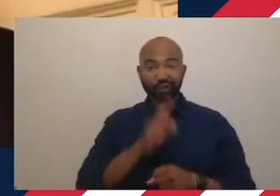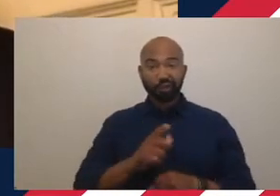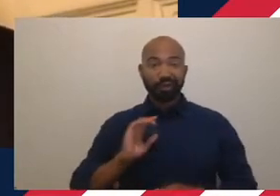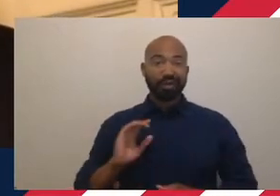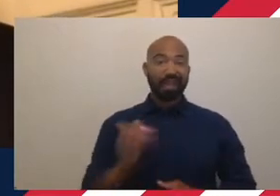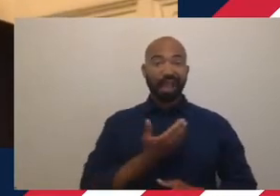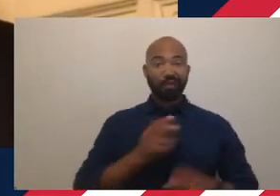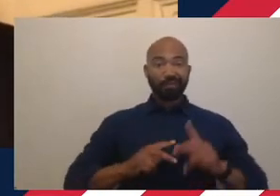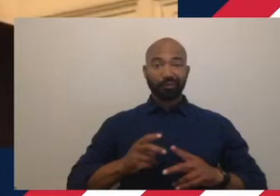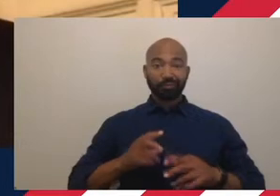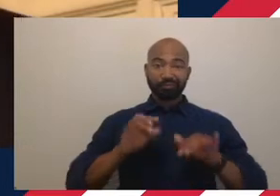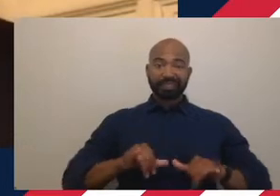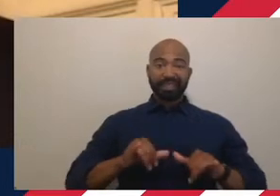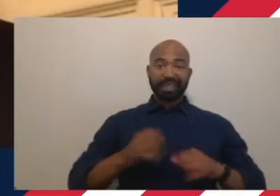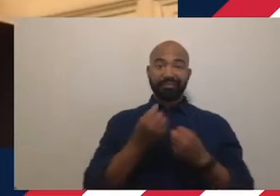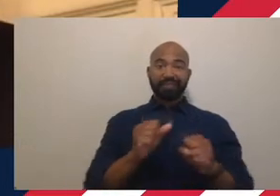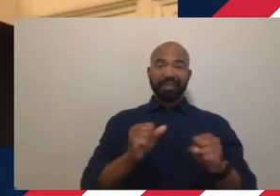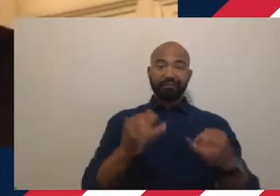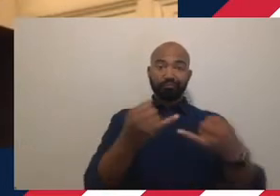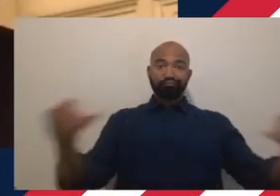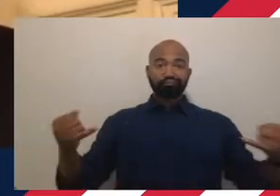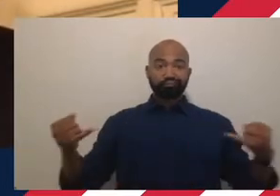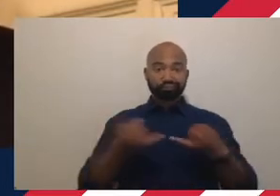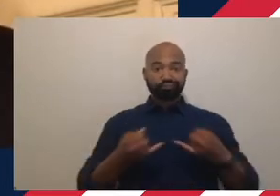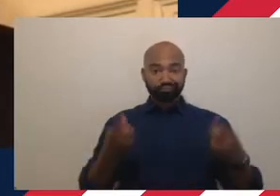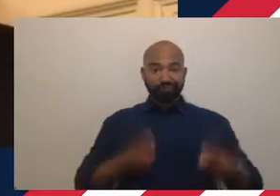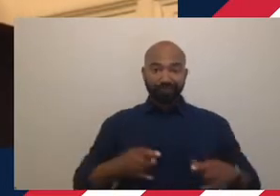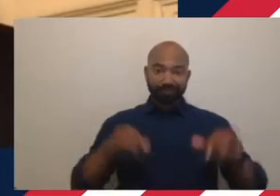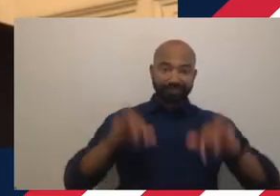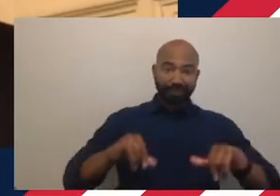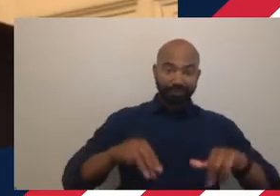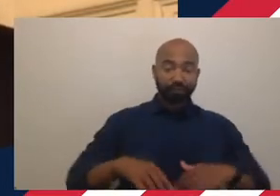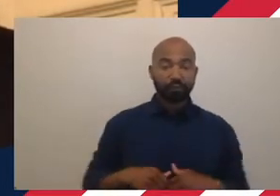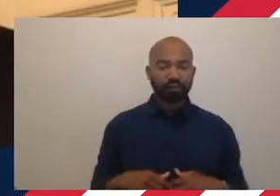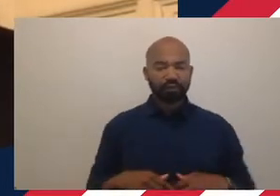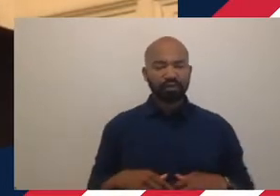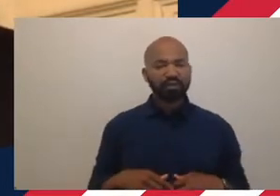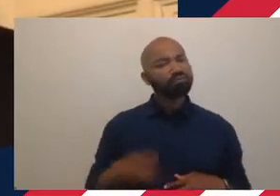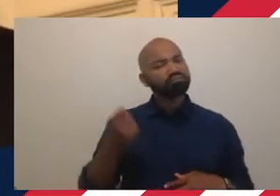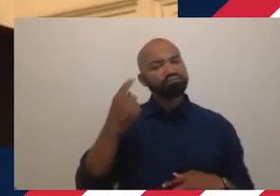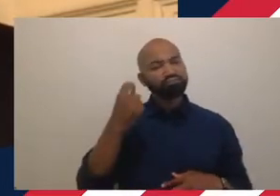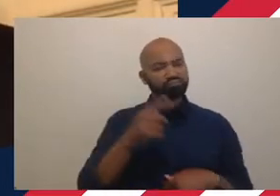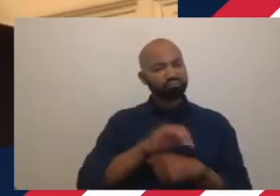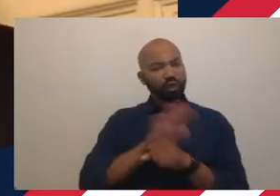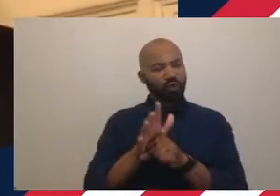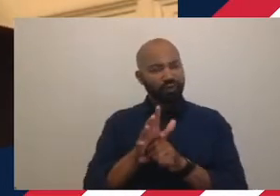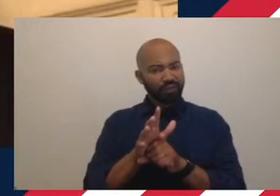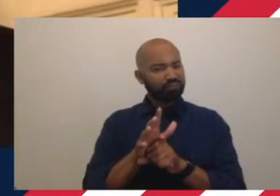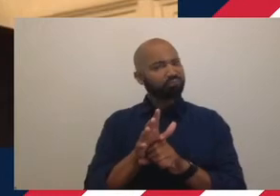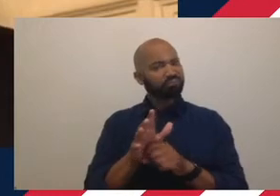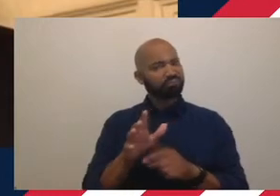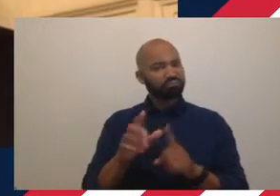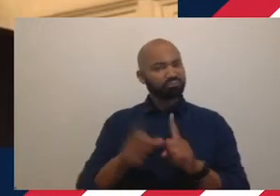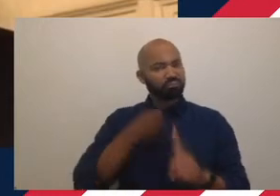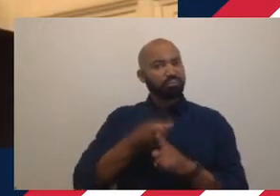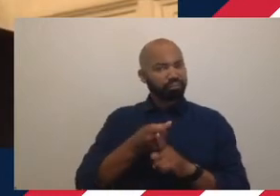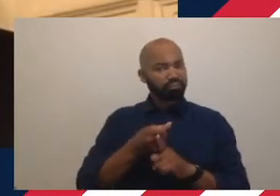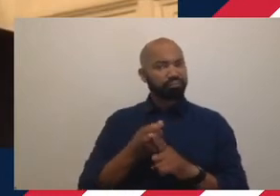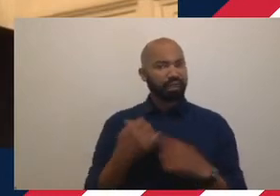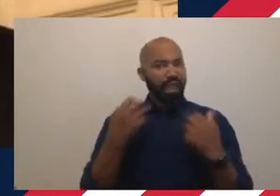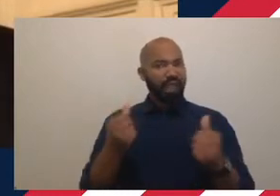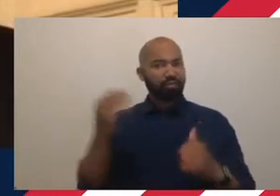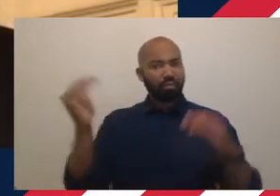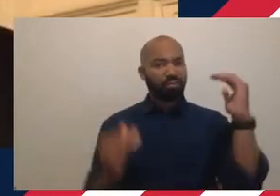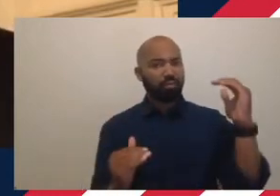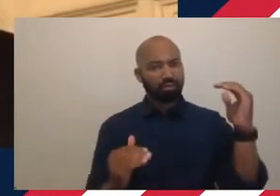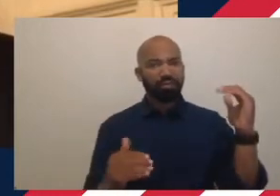safe. And the health disparities of COVID-19, there are 5 high rates of